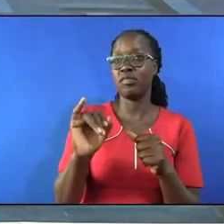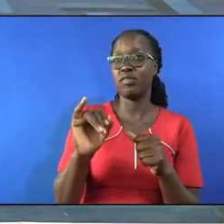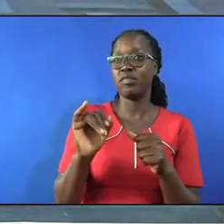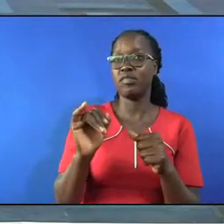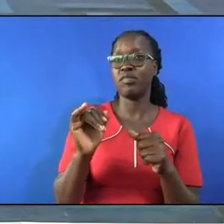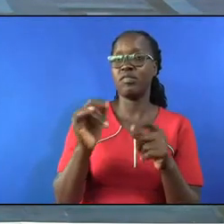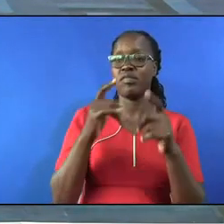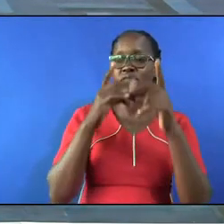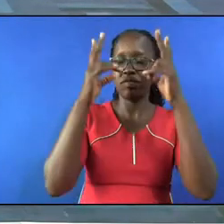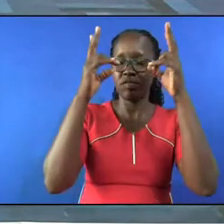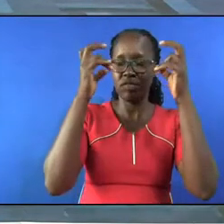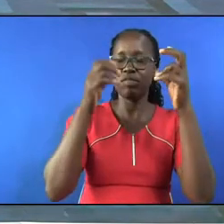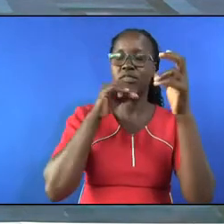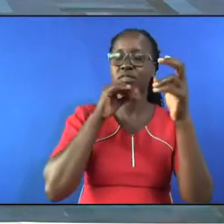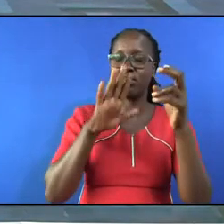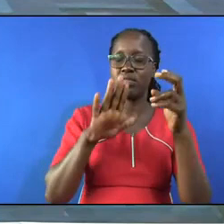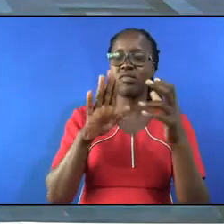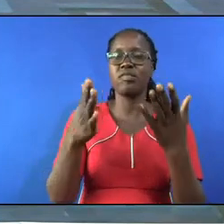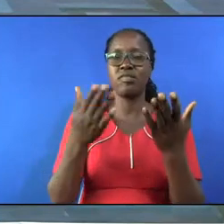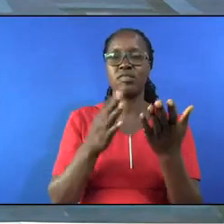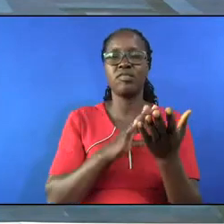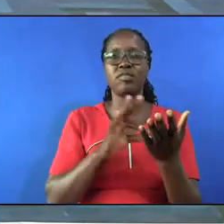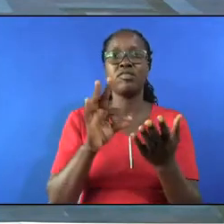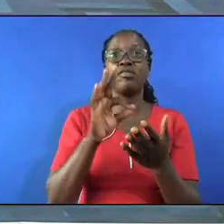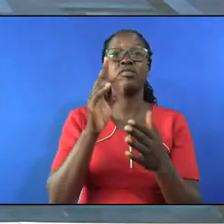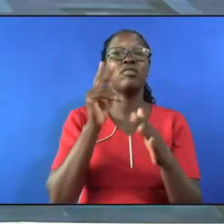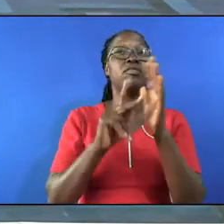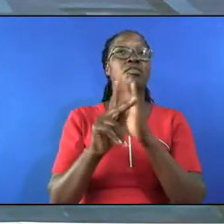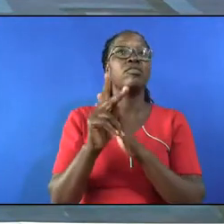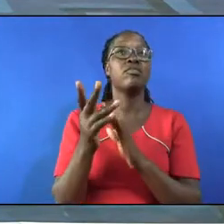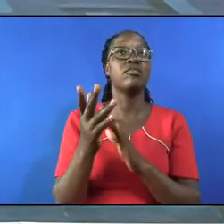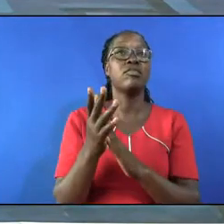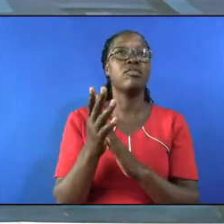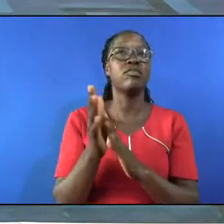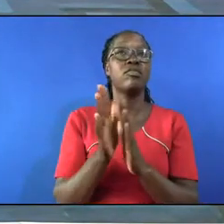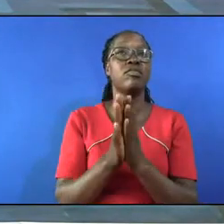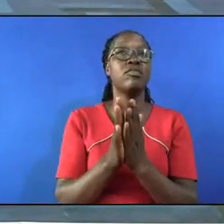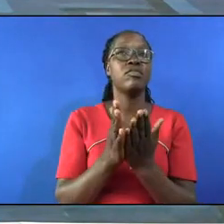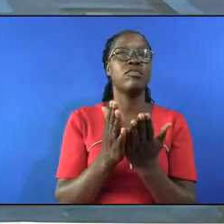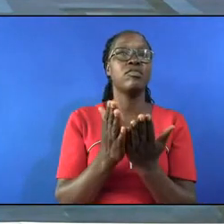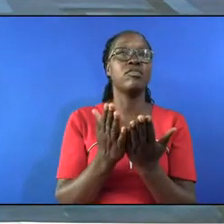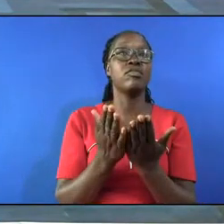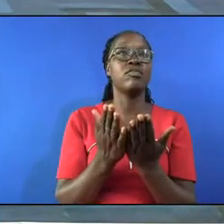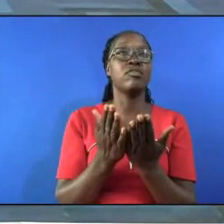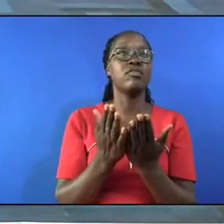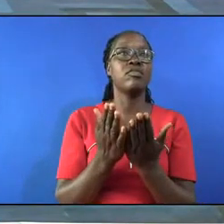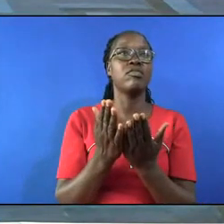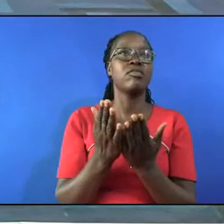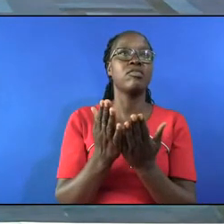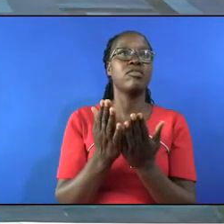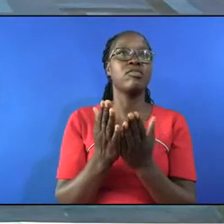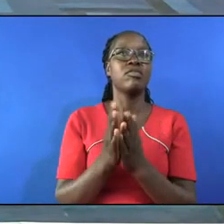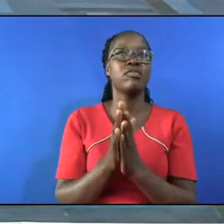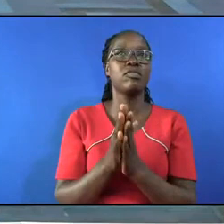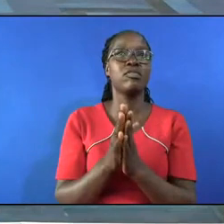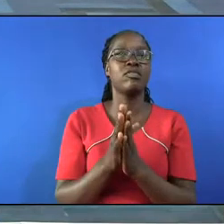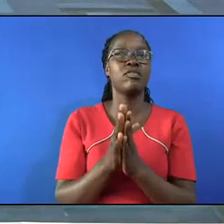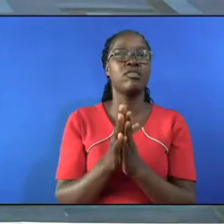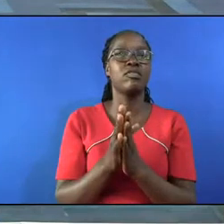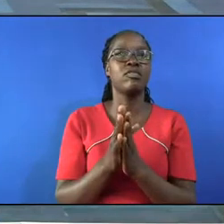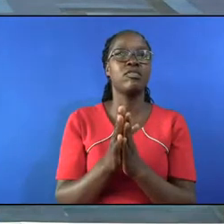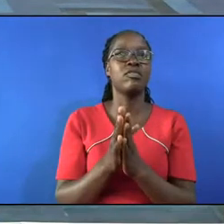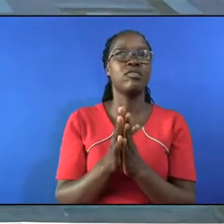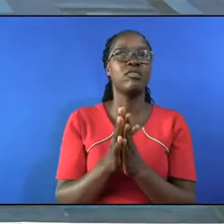his sons. And if you read the Spirit of Prophecy, specifically the books, you can check Patriarchs and